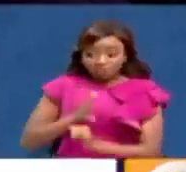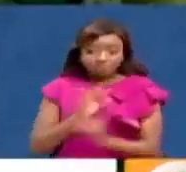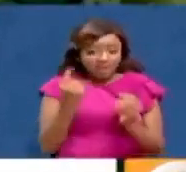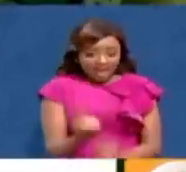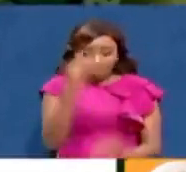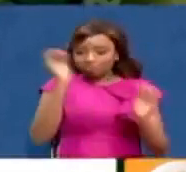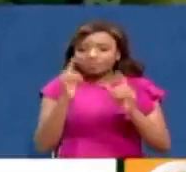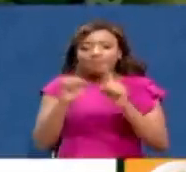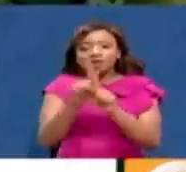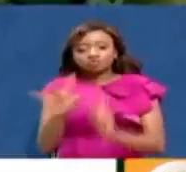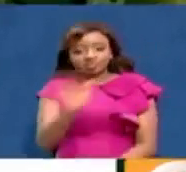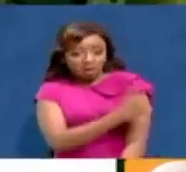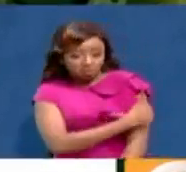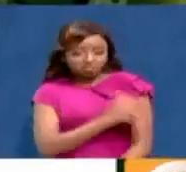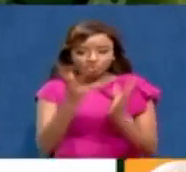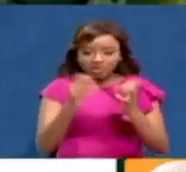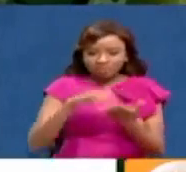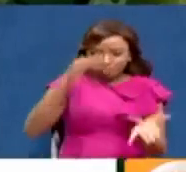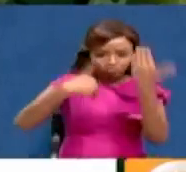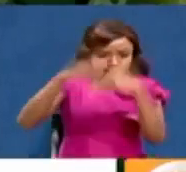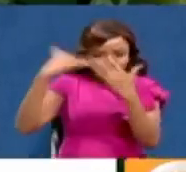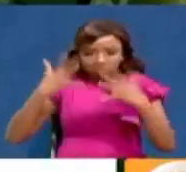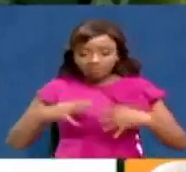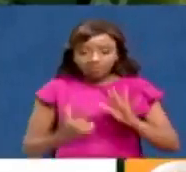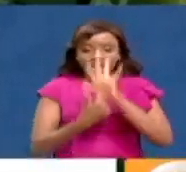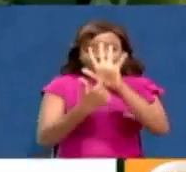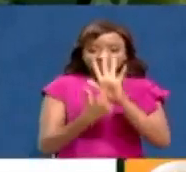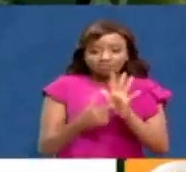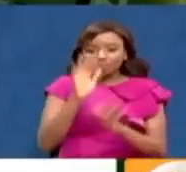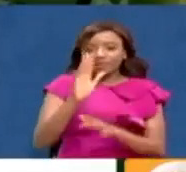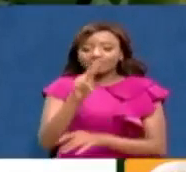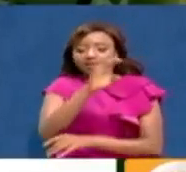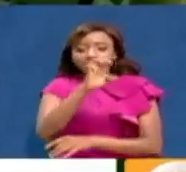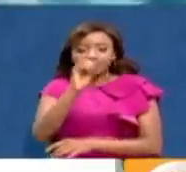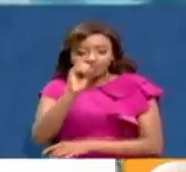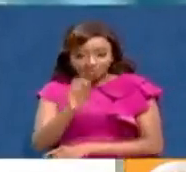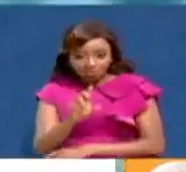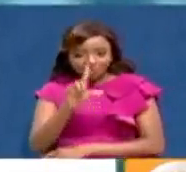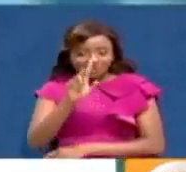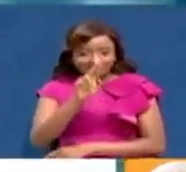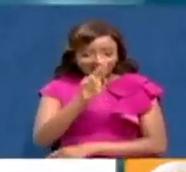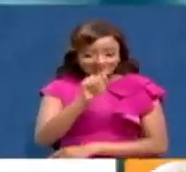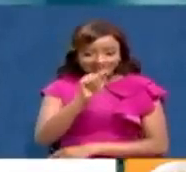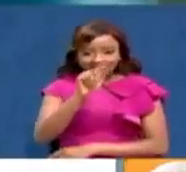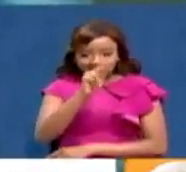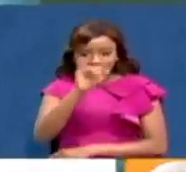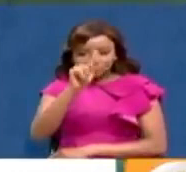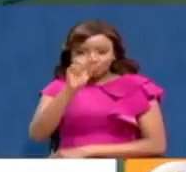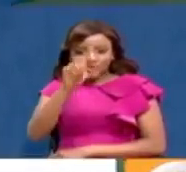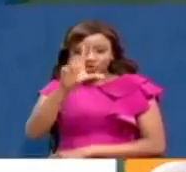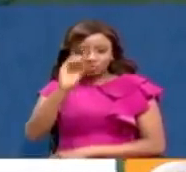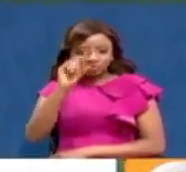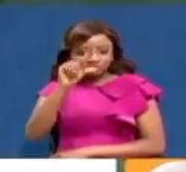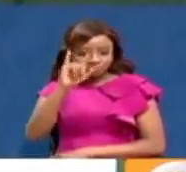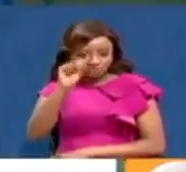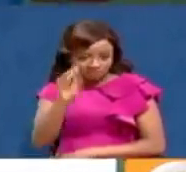complications. The hospital requires more specialists, including neonatologists and pediatricians. The hospital also requires